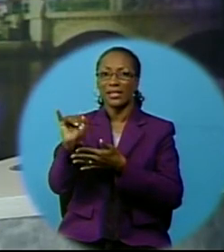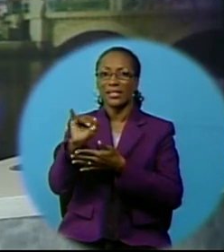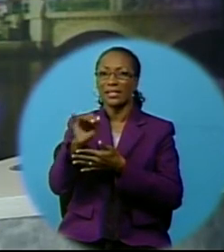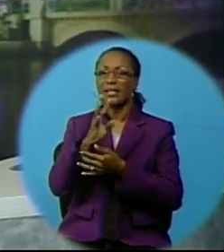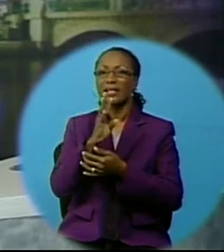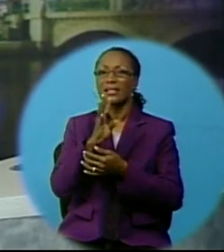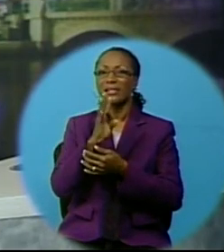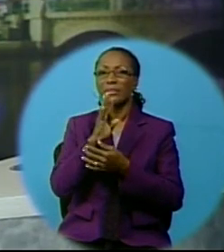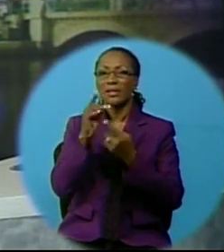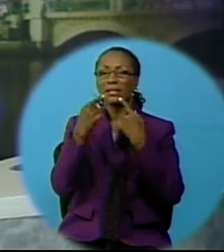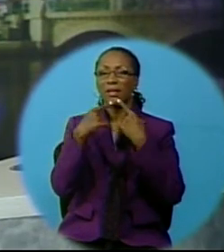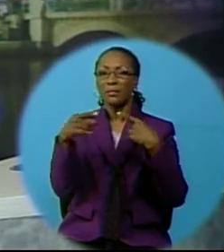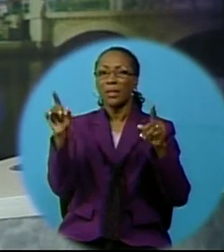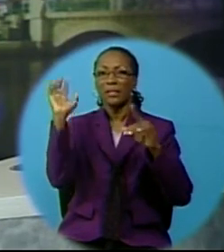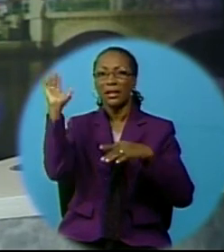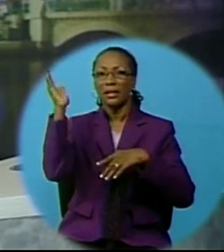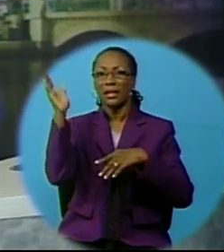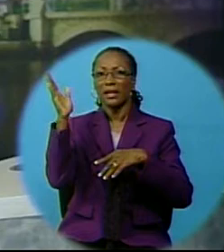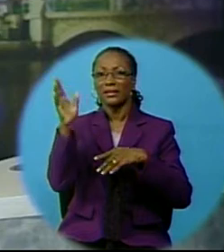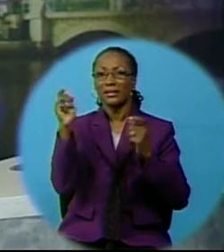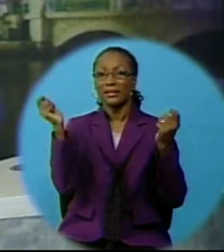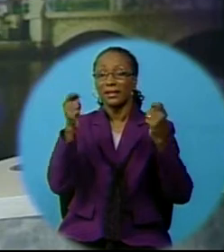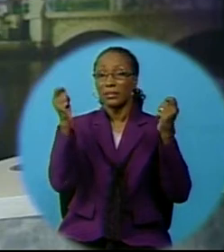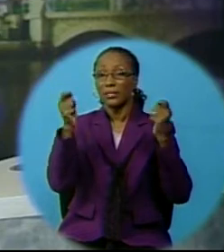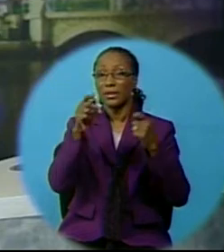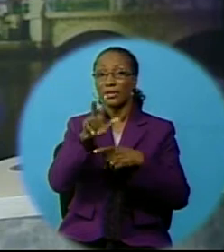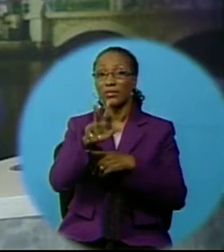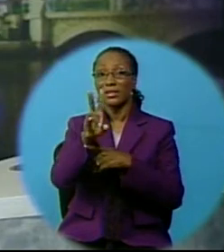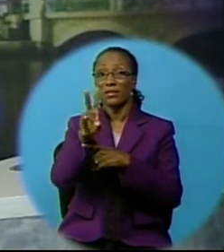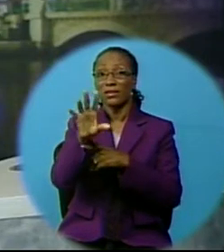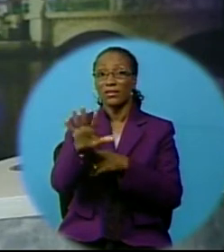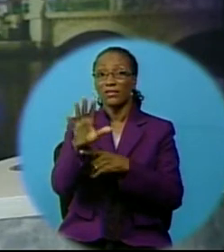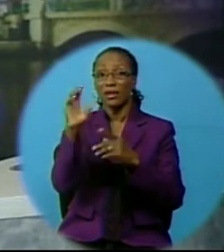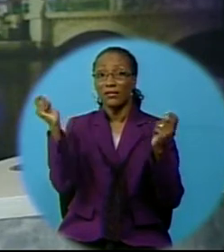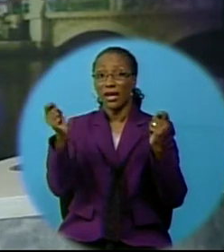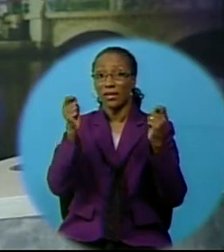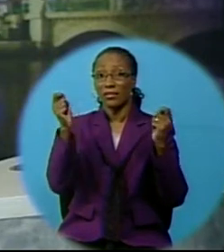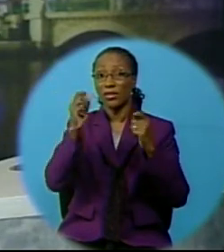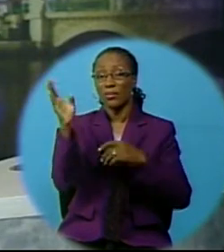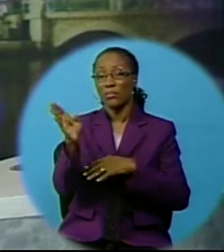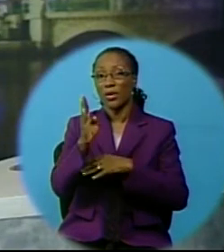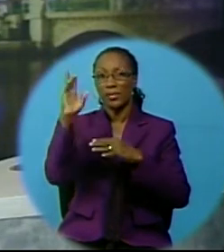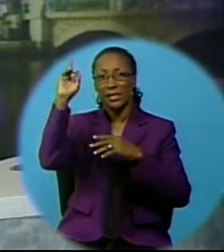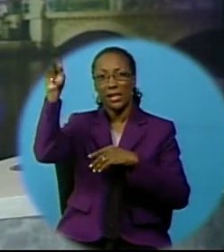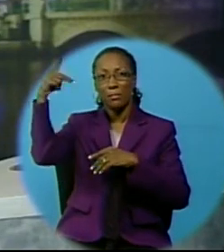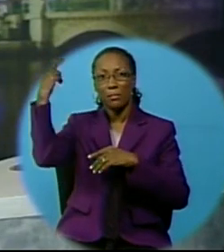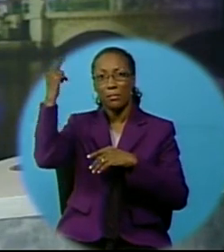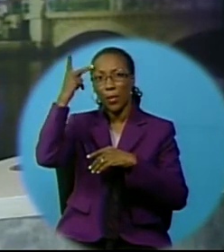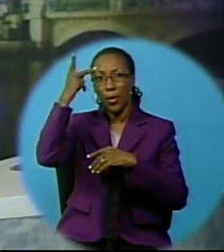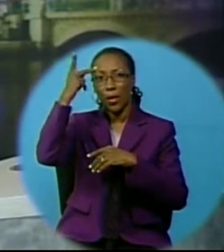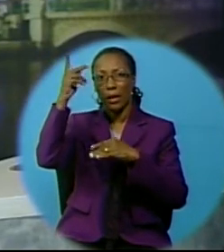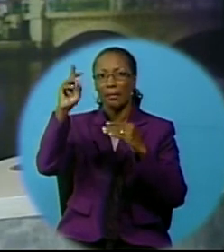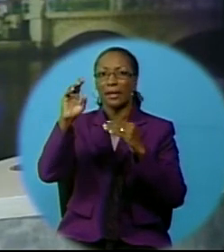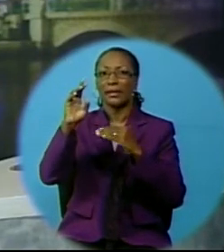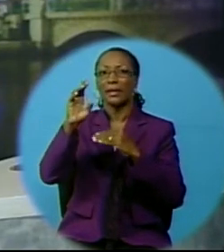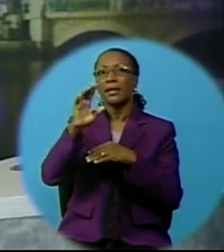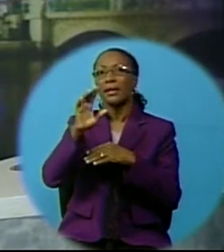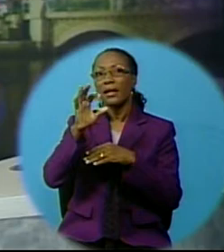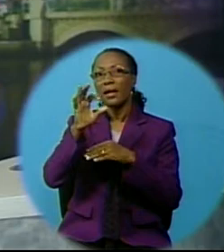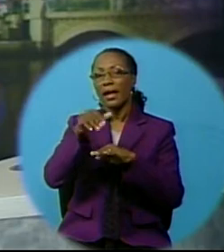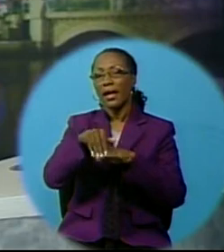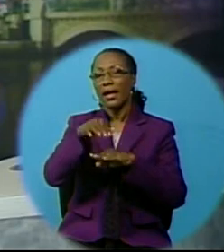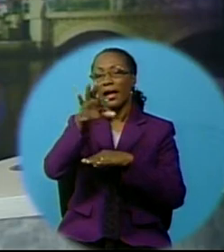public lecture in celebration of the 375th anniversary of Barbados Parliament at the Frank Cullimore Hall. Dr. Carter